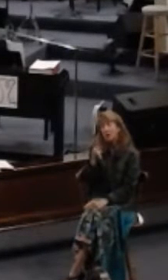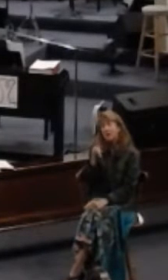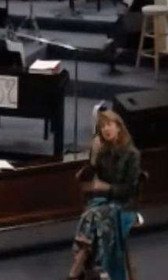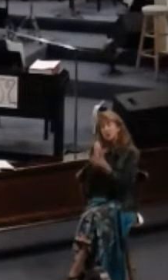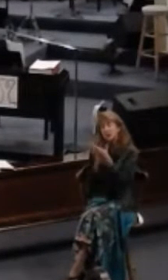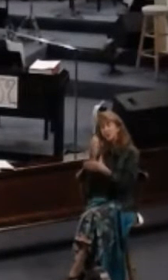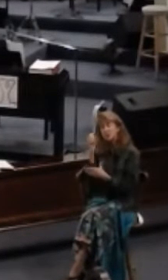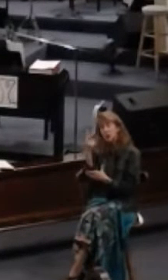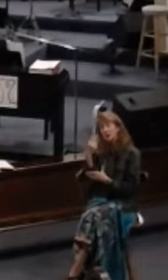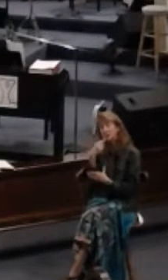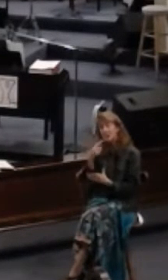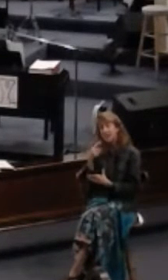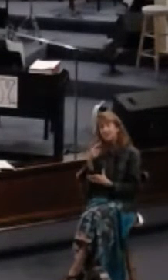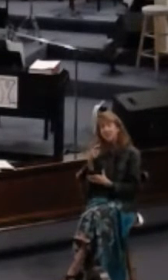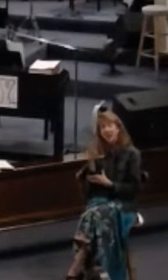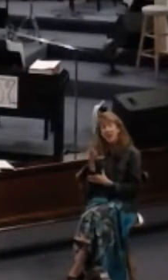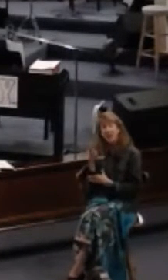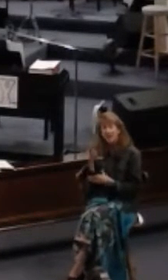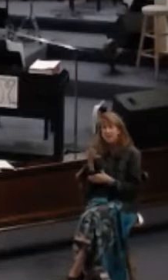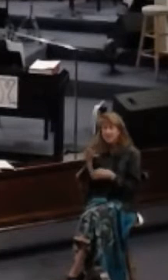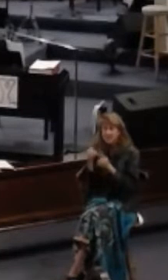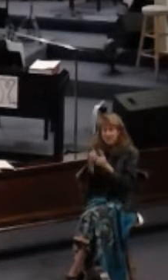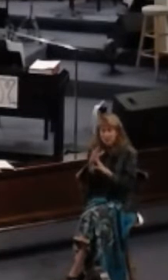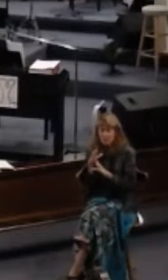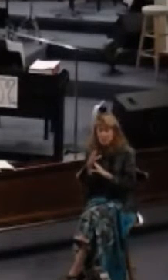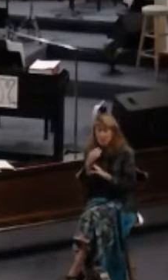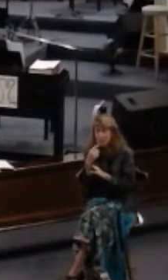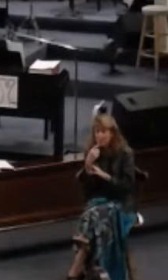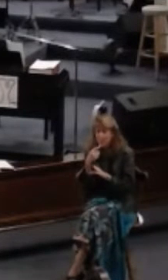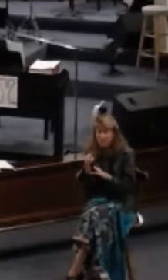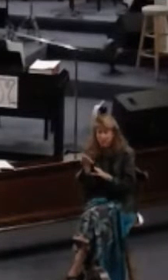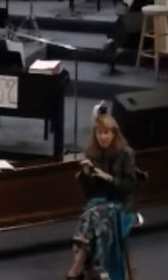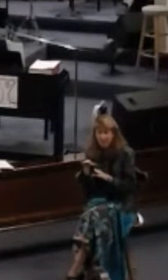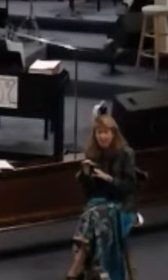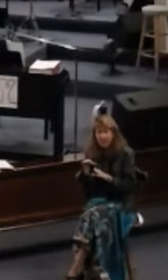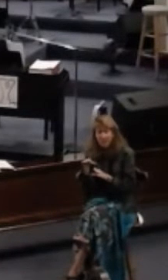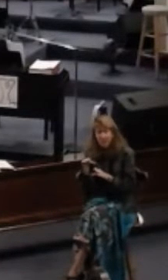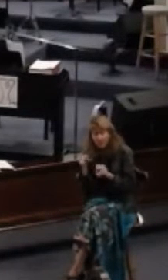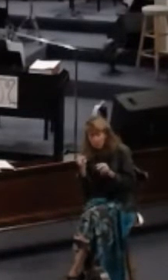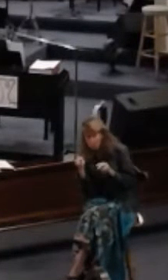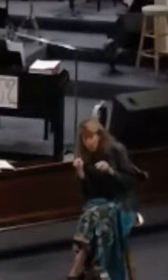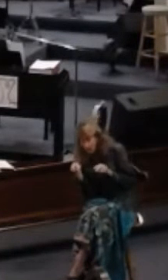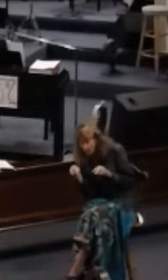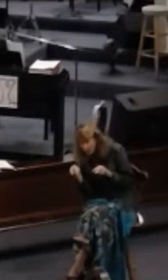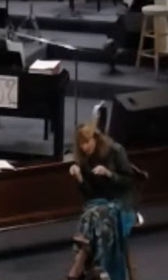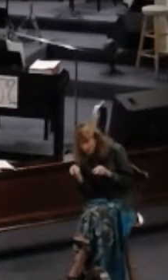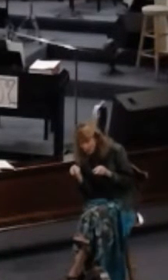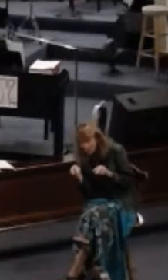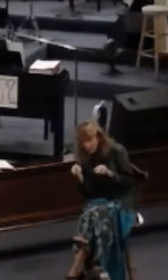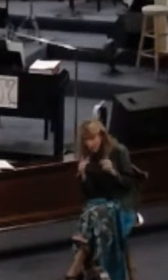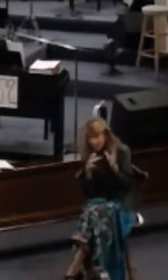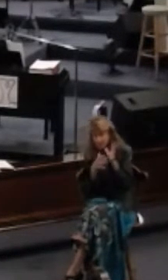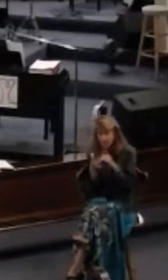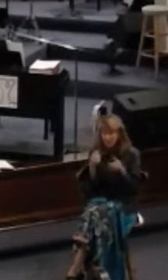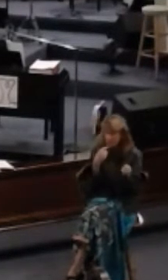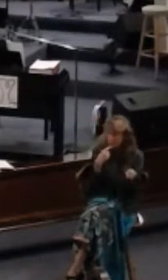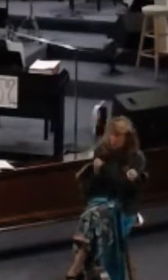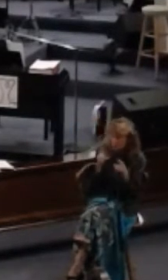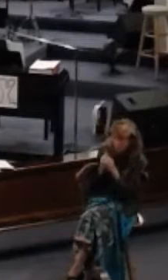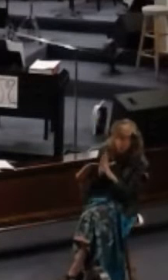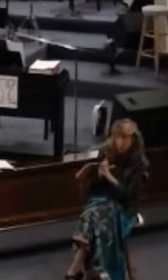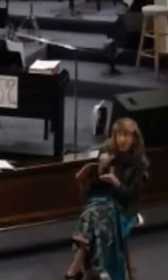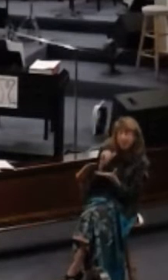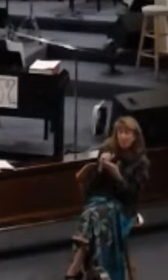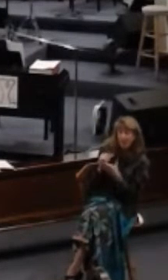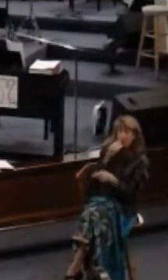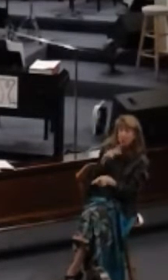we read this. Calling his disciples to him, Jesus said, truly I tell you, This poor widow has put more into the treasury than